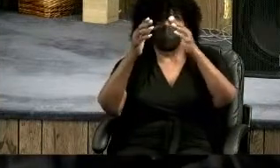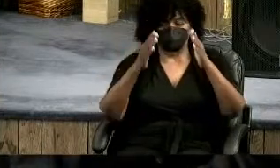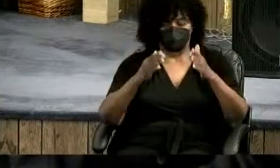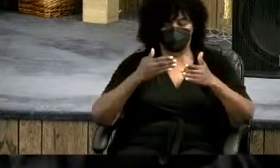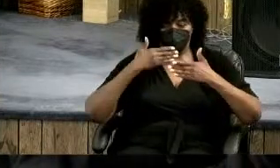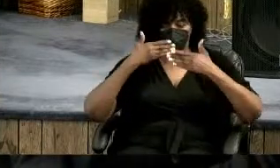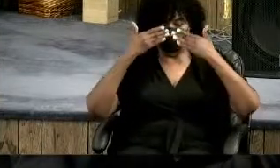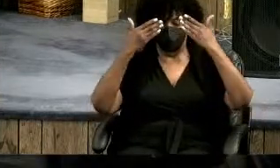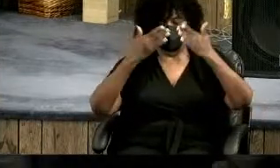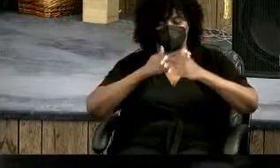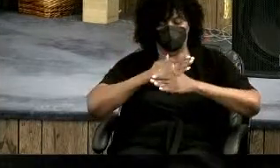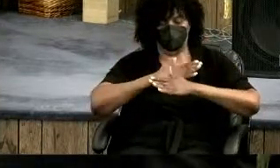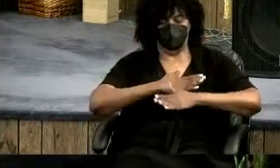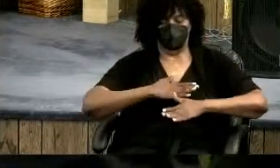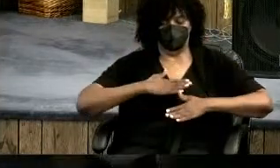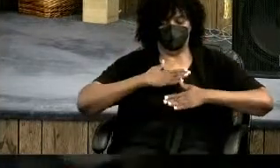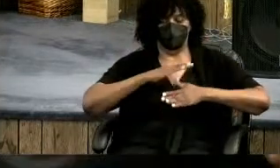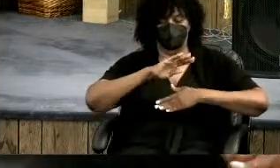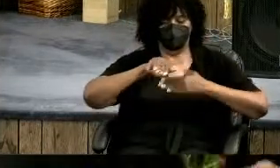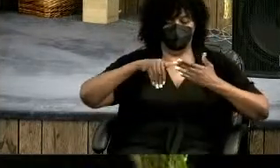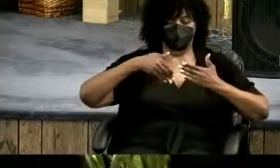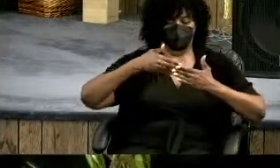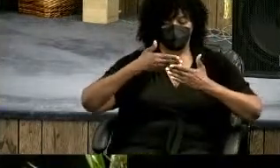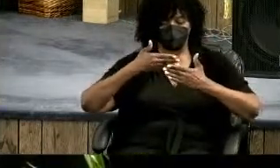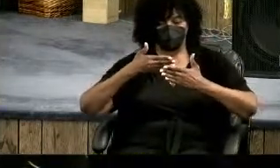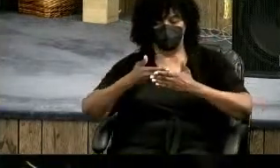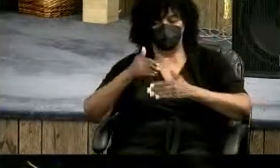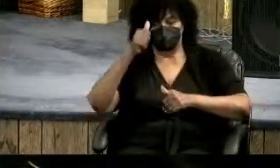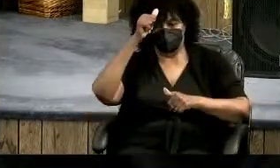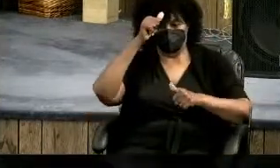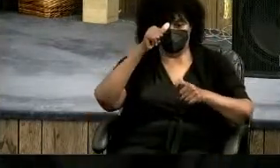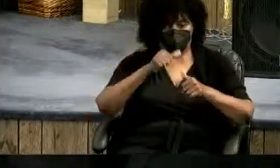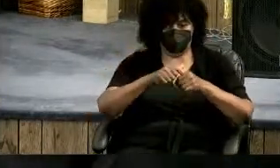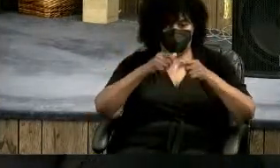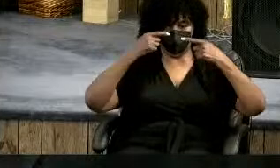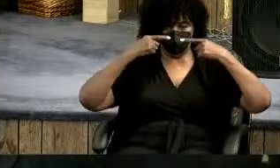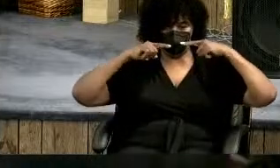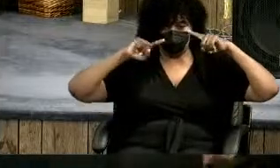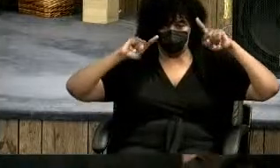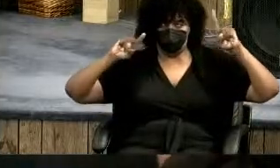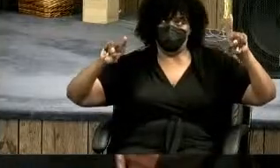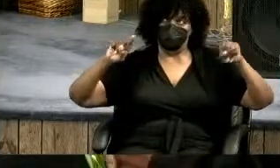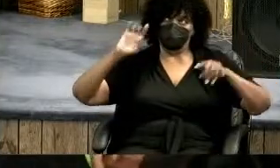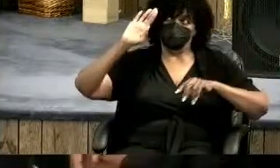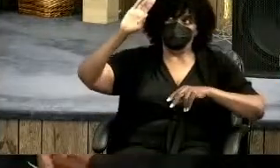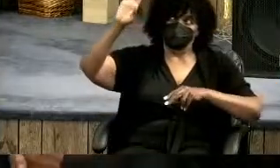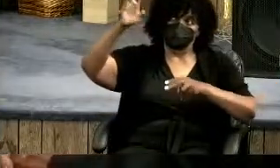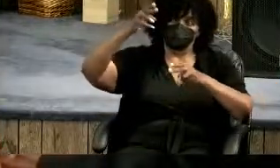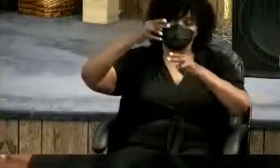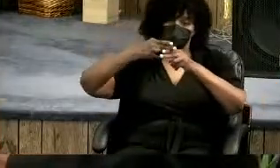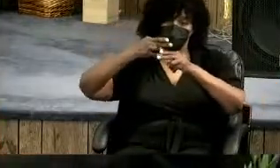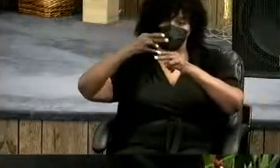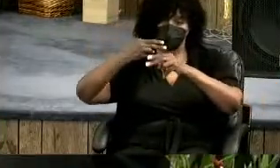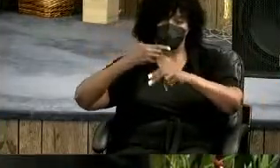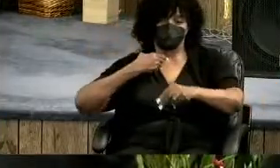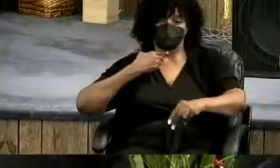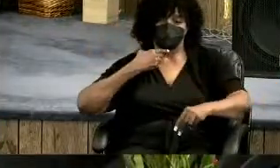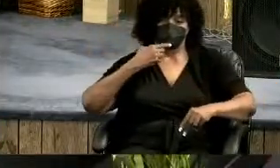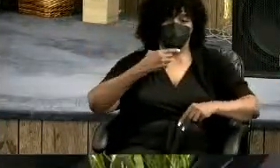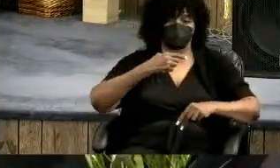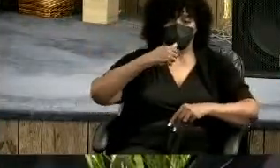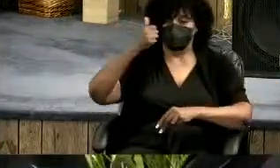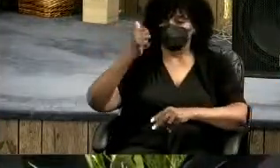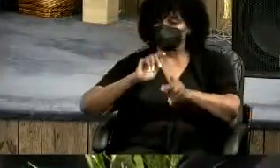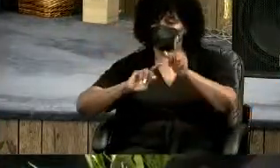and please, let's all remember to magnify Jesus' name throughout this week. Tell somebody about